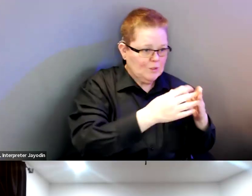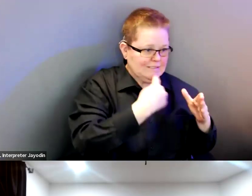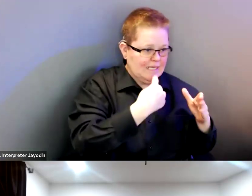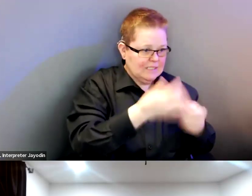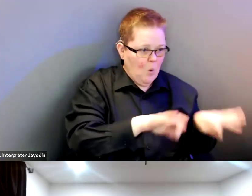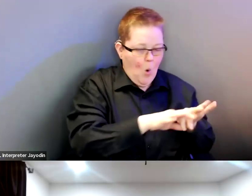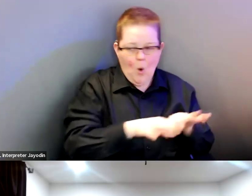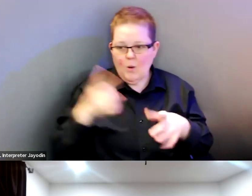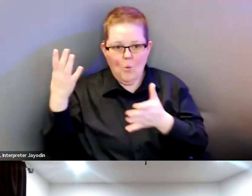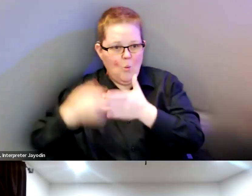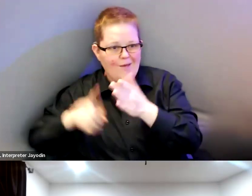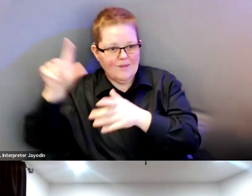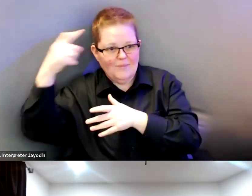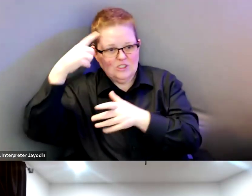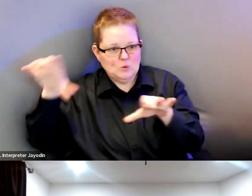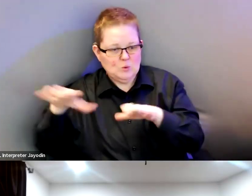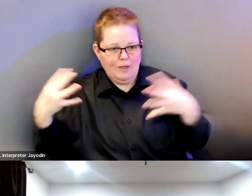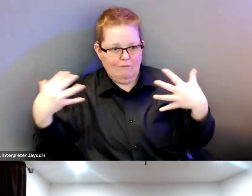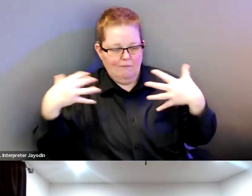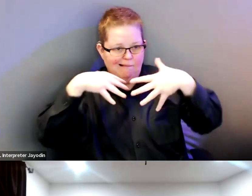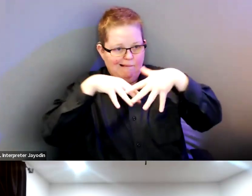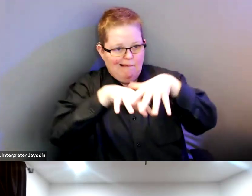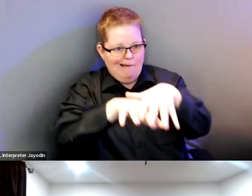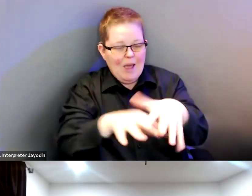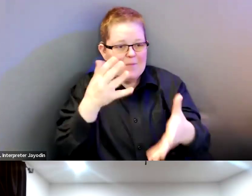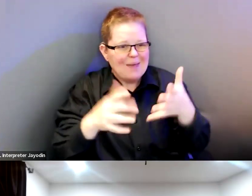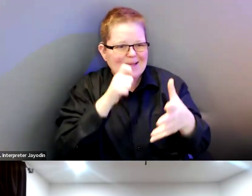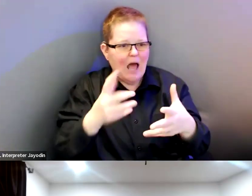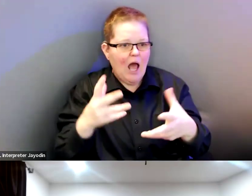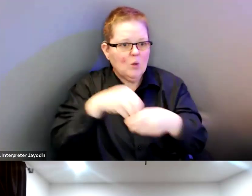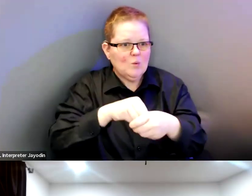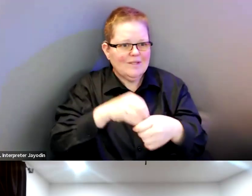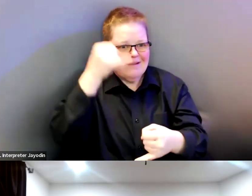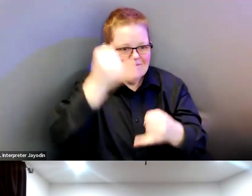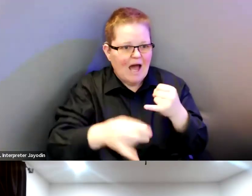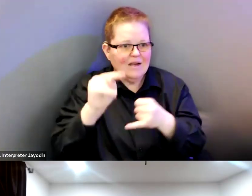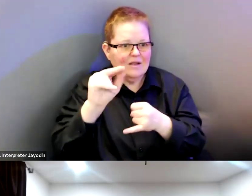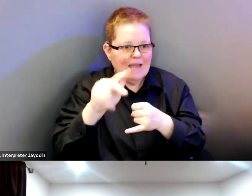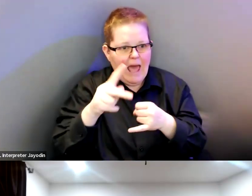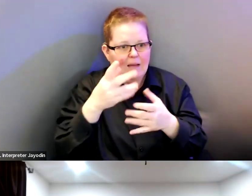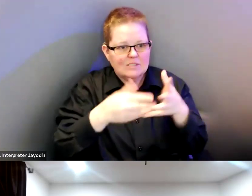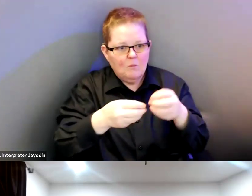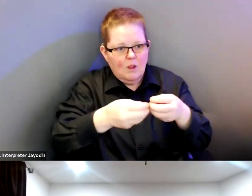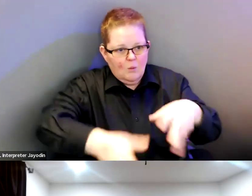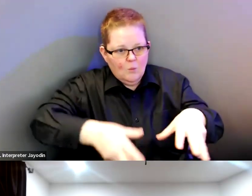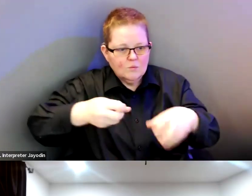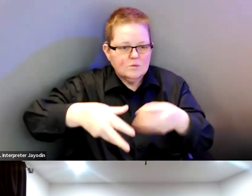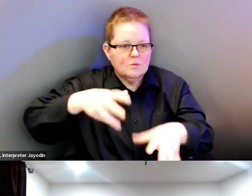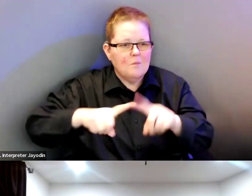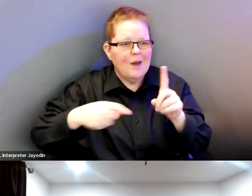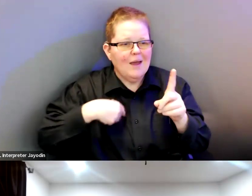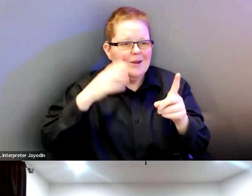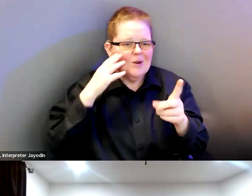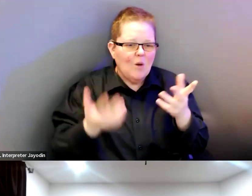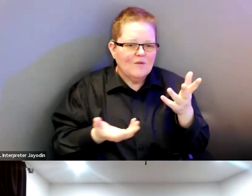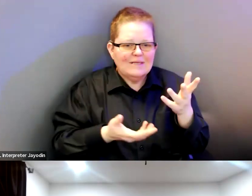like it's lost work, even if it doesn't make it into the final NAP. And that's where I think some of these technologies like idea scale or ideas management could really